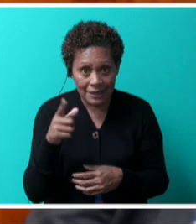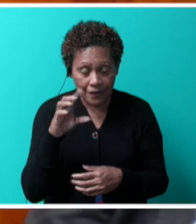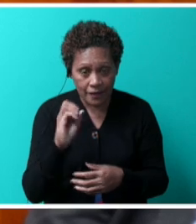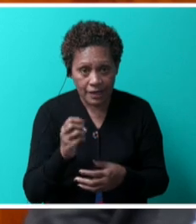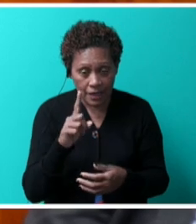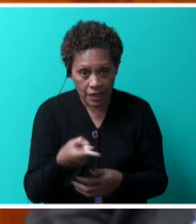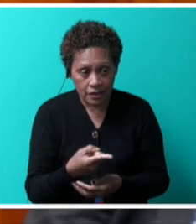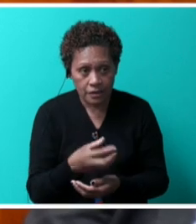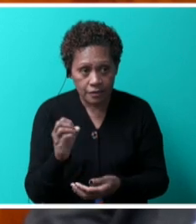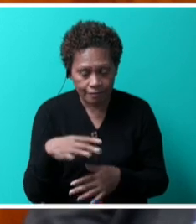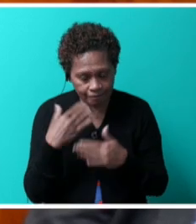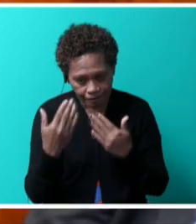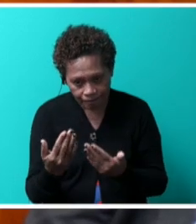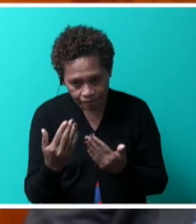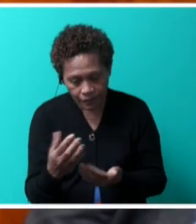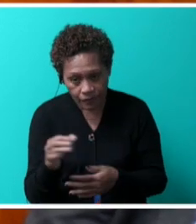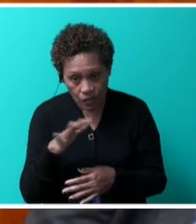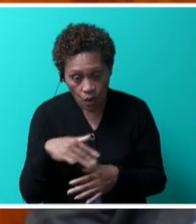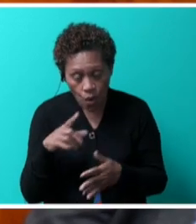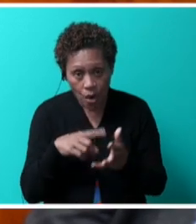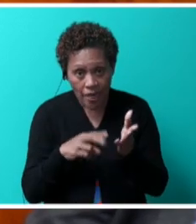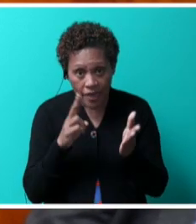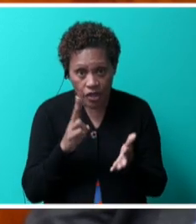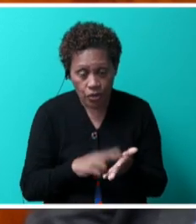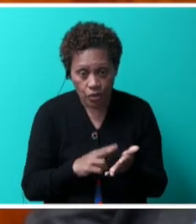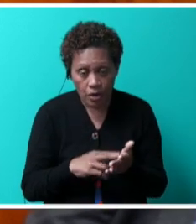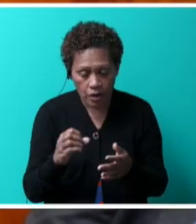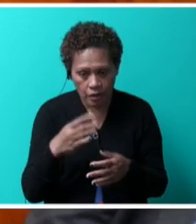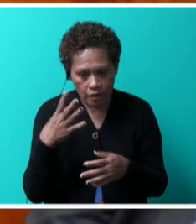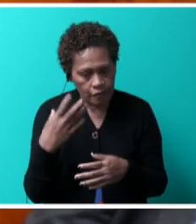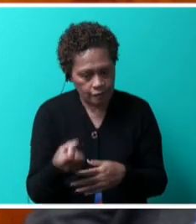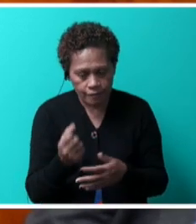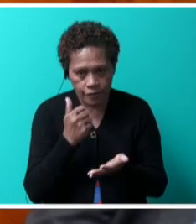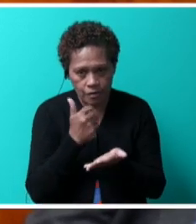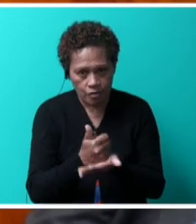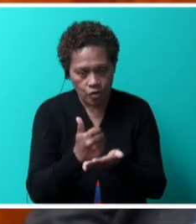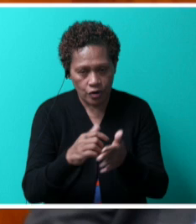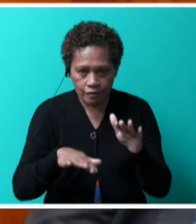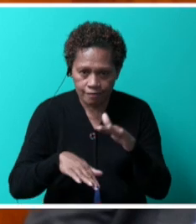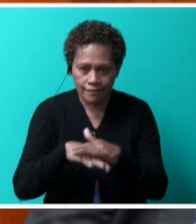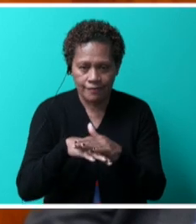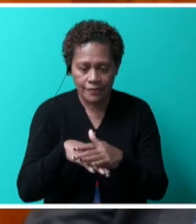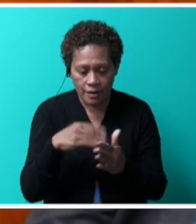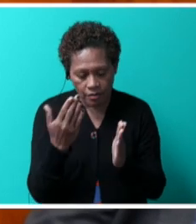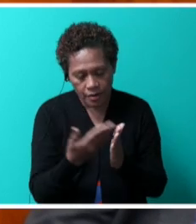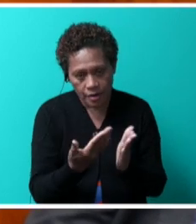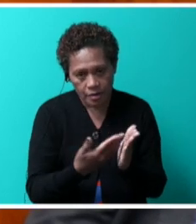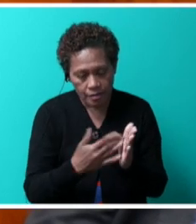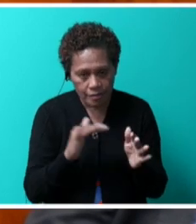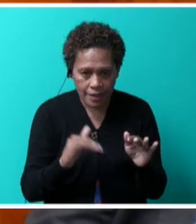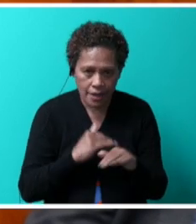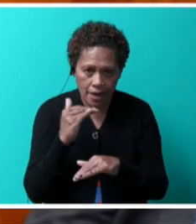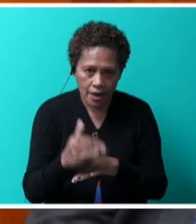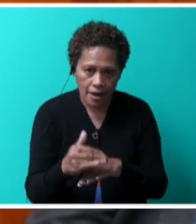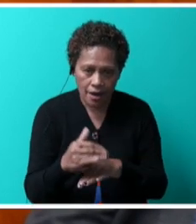and sincerely thank the European Union for its generous support. This budget covers the engagement